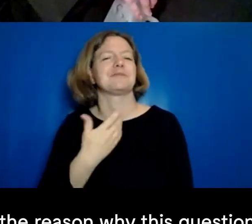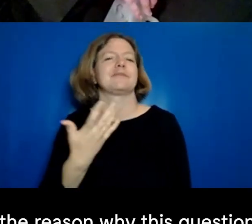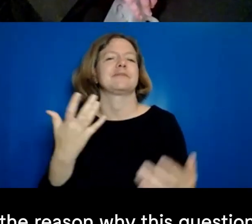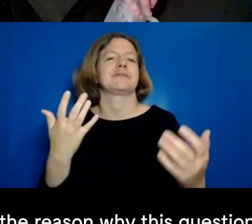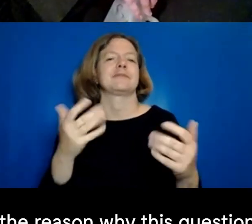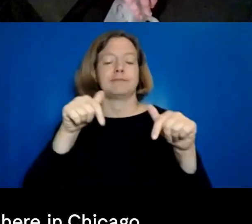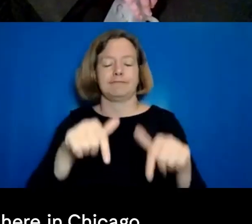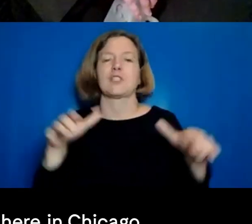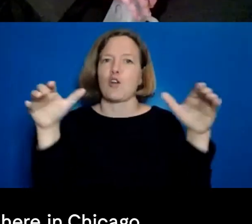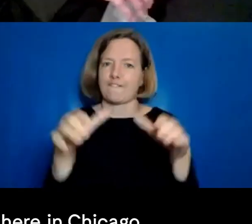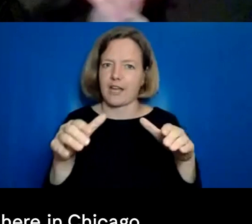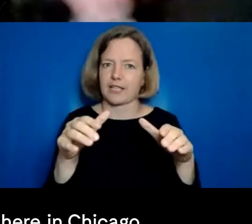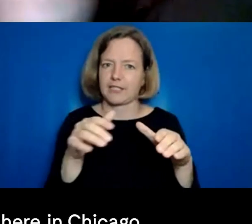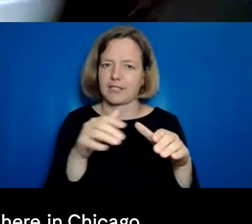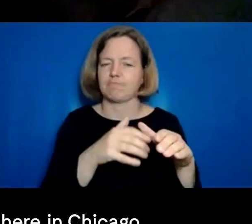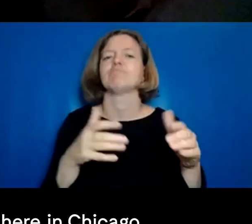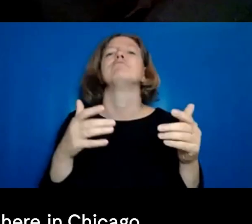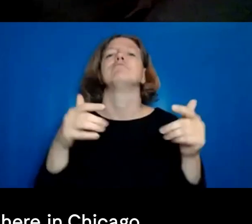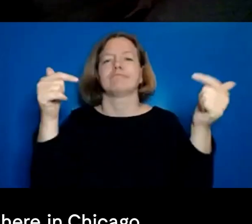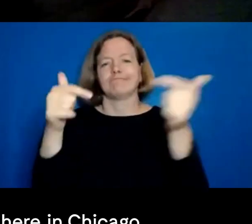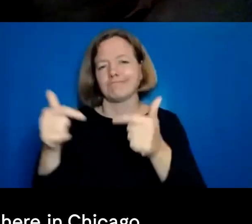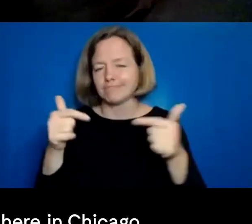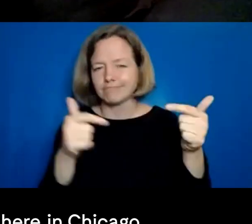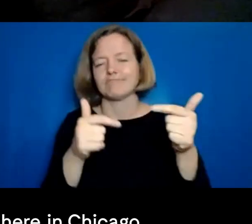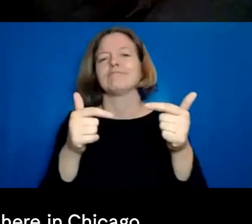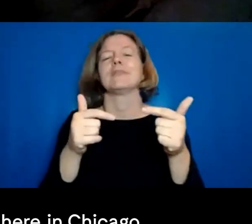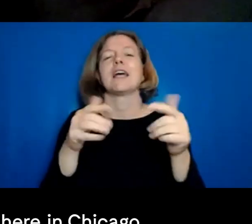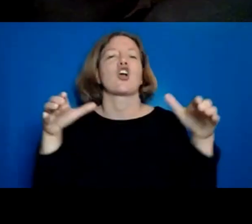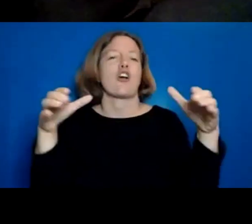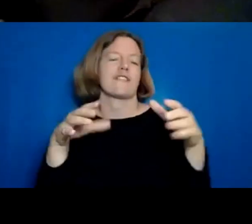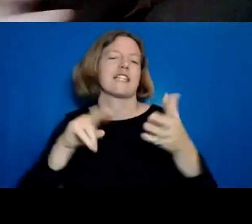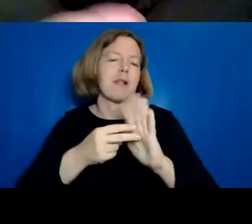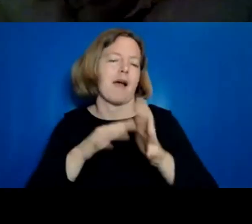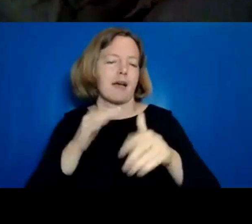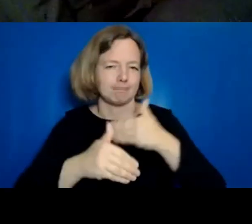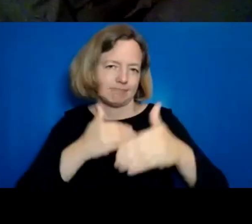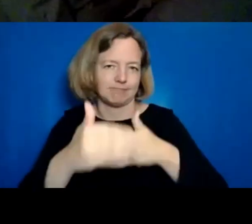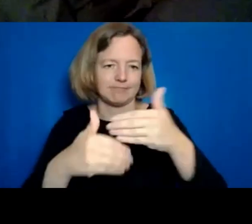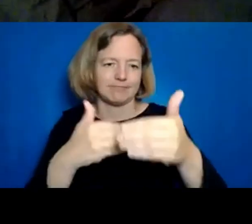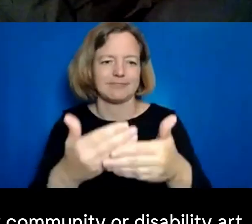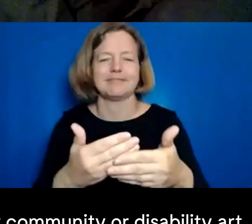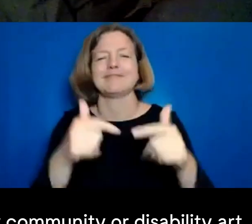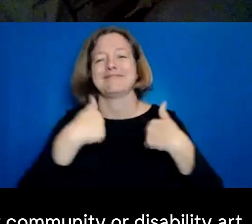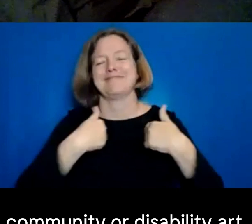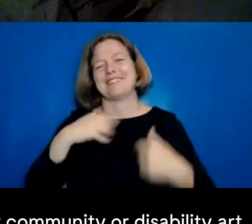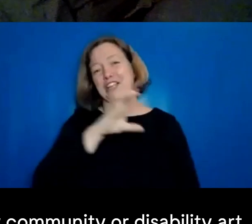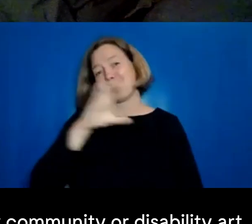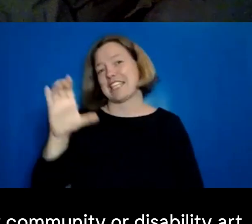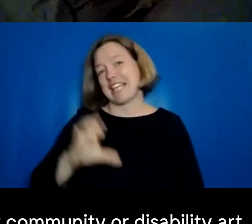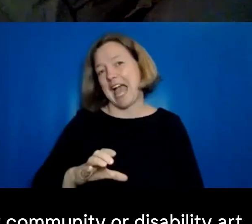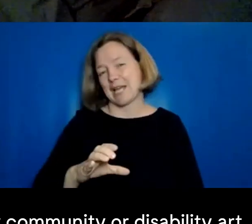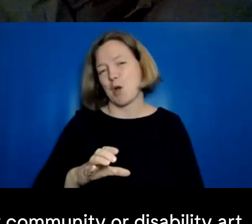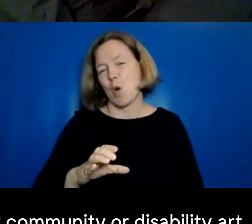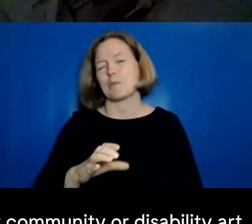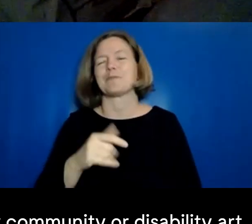curation. What the work that I do here in Chicago and your work planning this conference, we need to have these terms if you're organizing